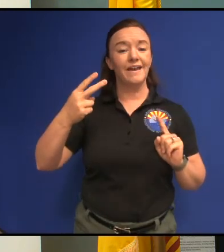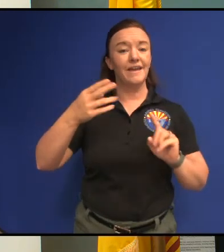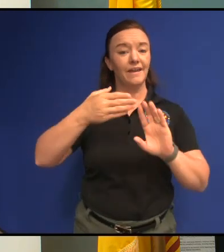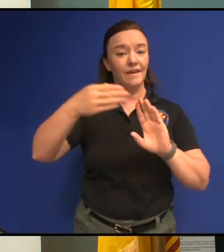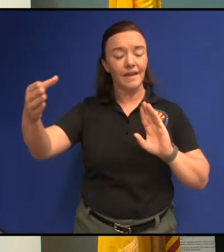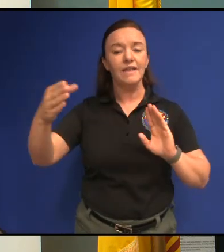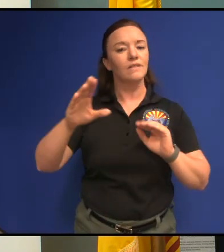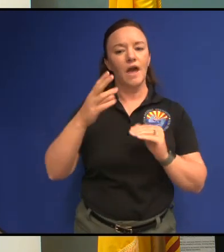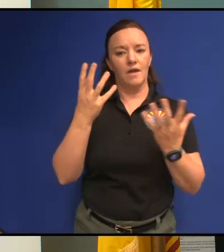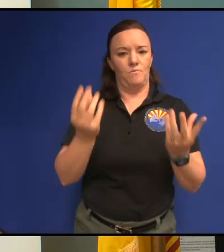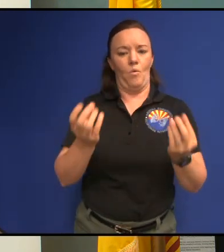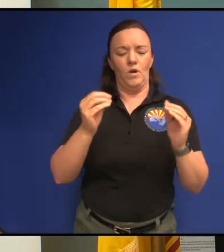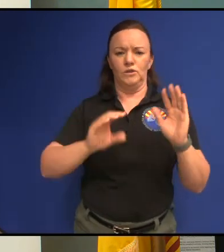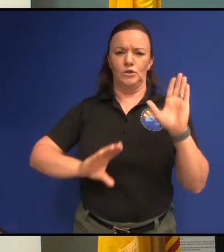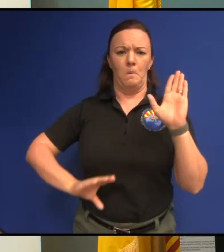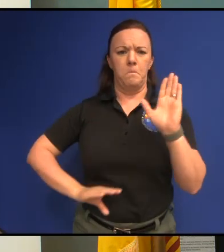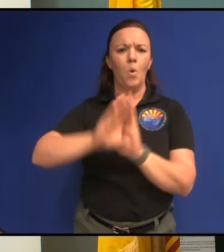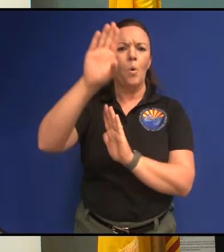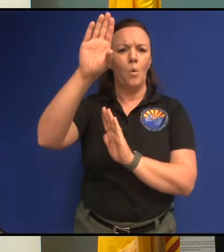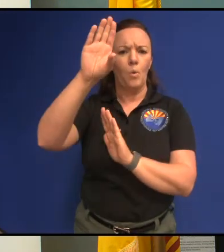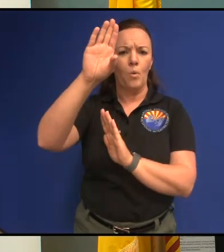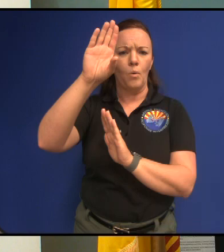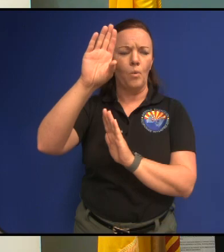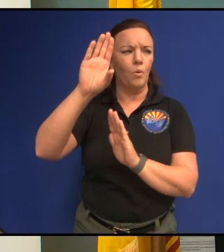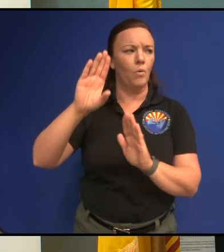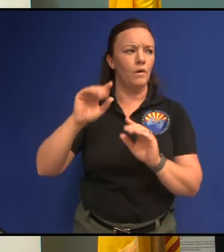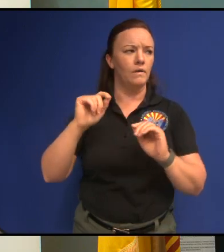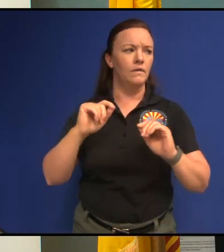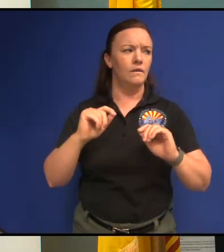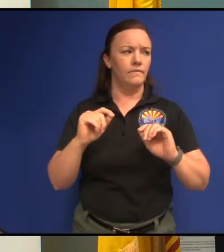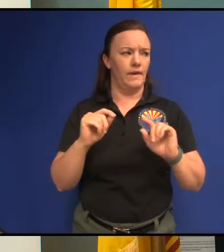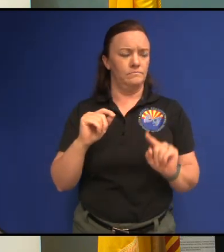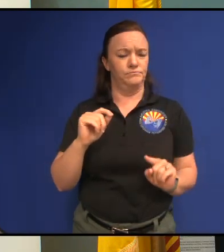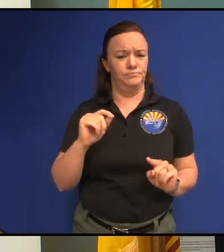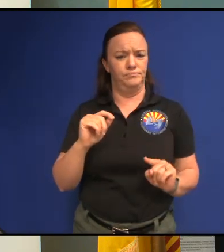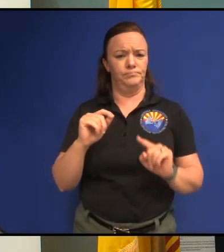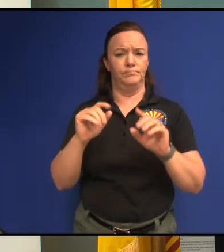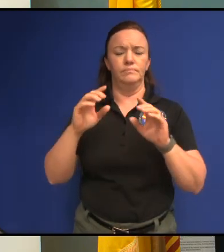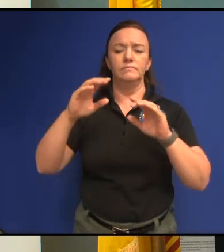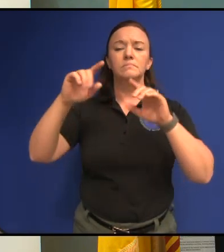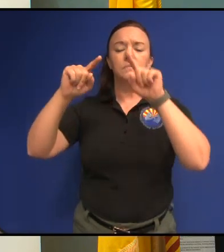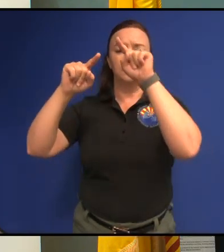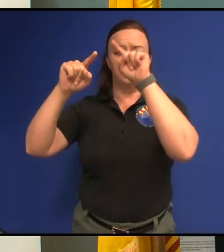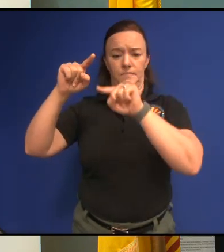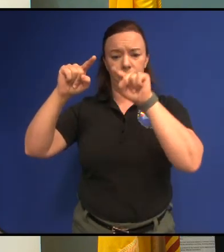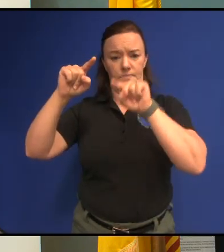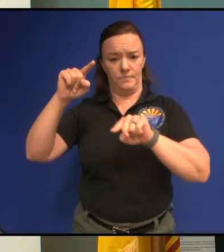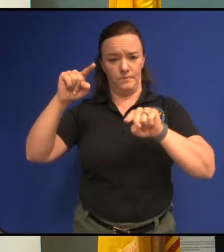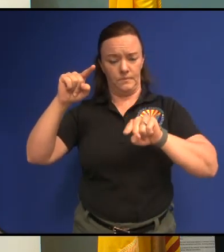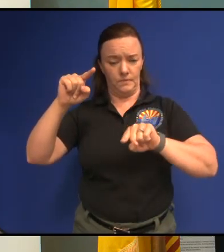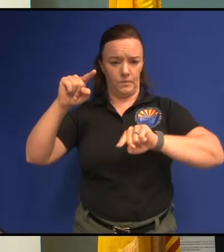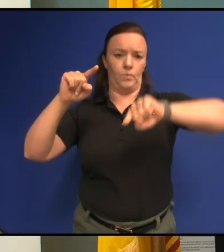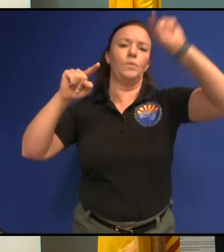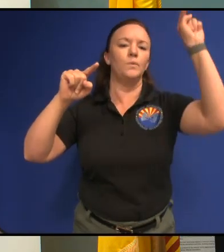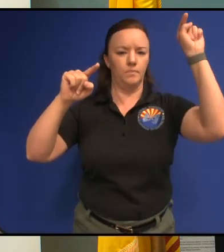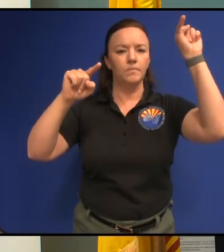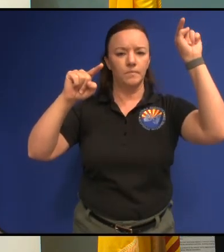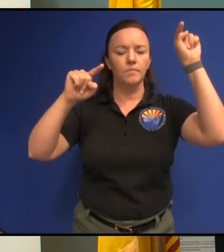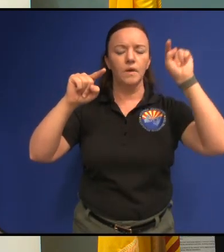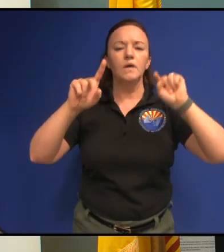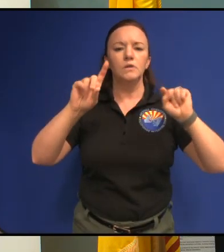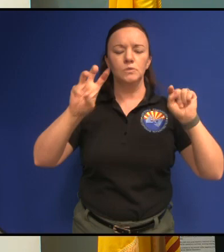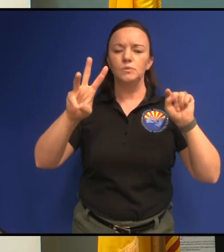dew points. With that moisture expected to come in late Wednesday into Thursday, dew points shoot